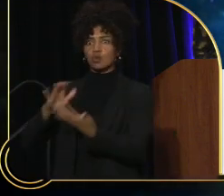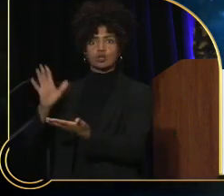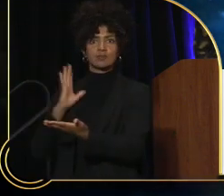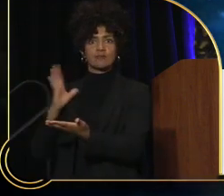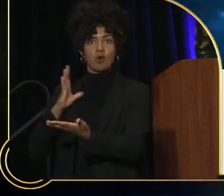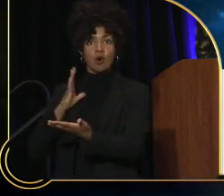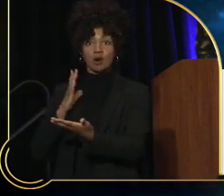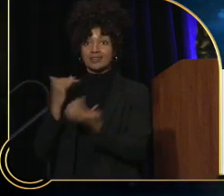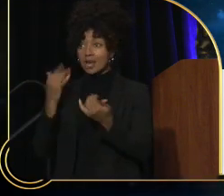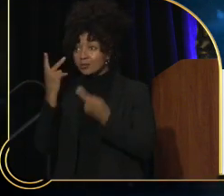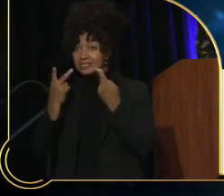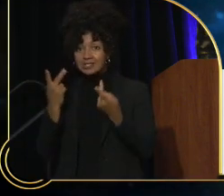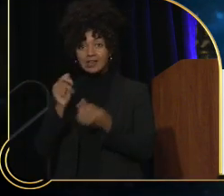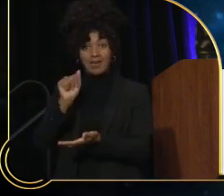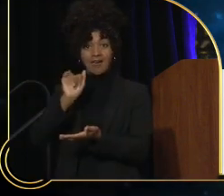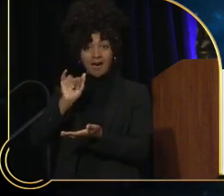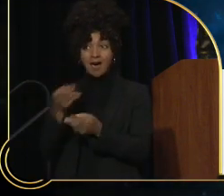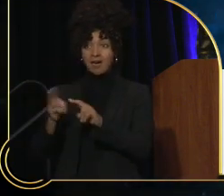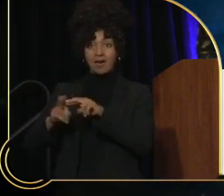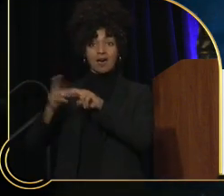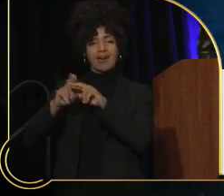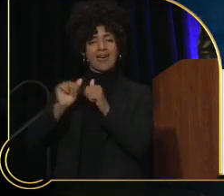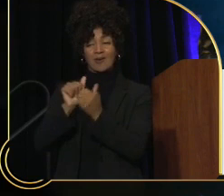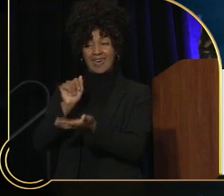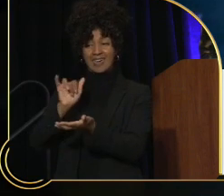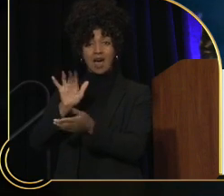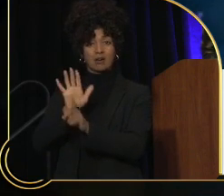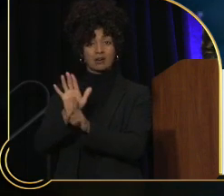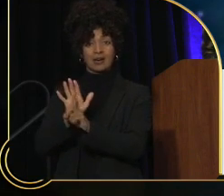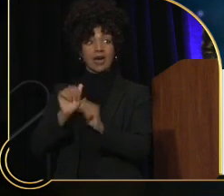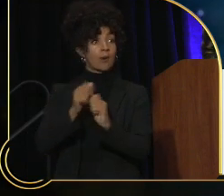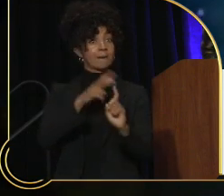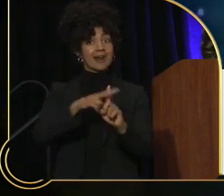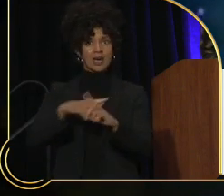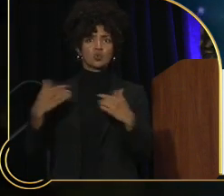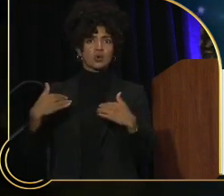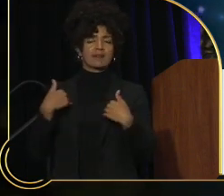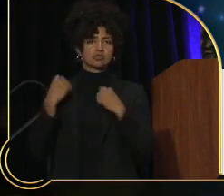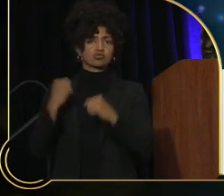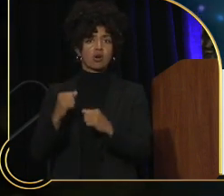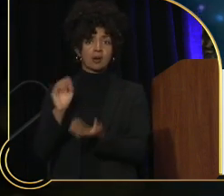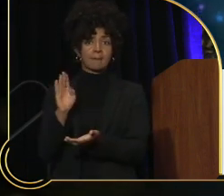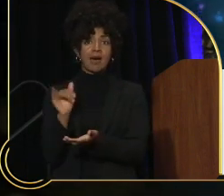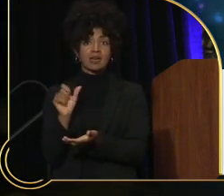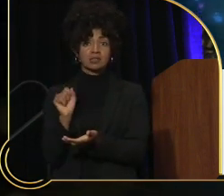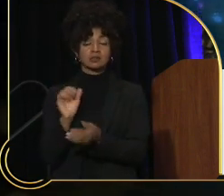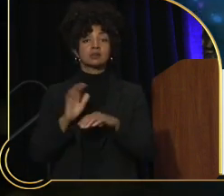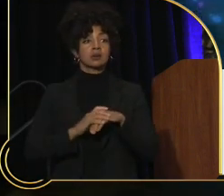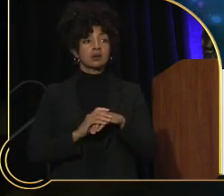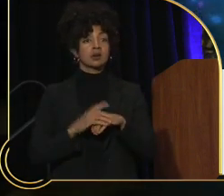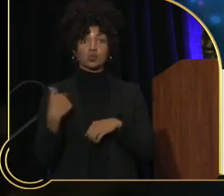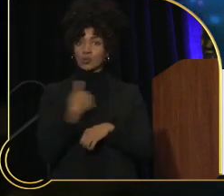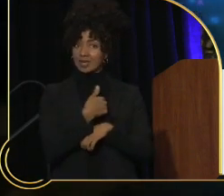application. We here at the Bazelon Center are up to the challenge with your support and